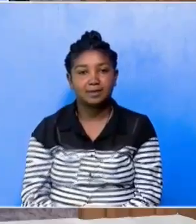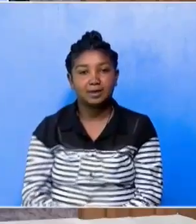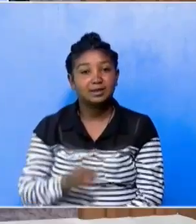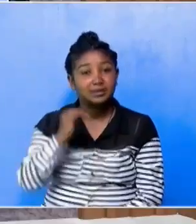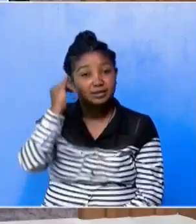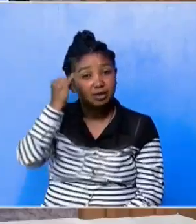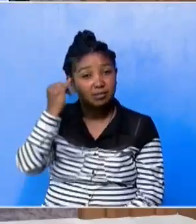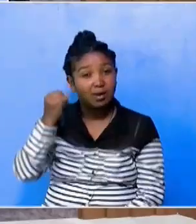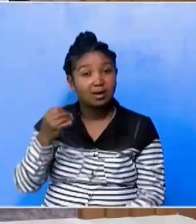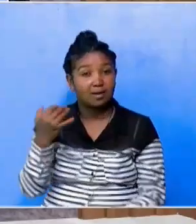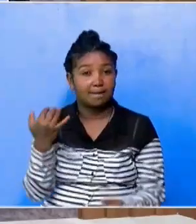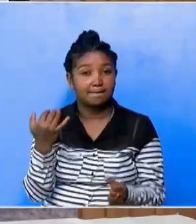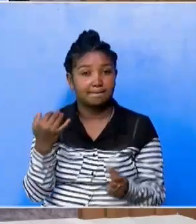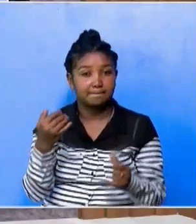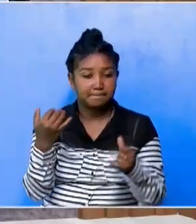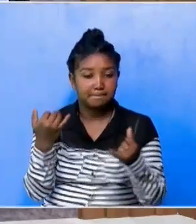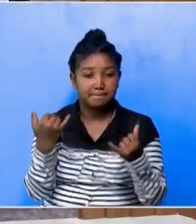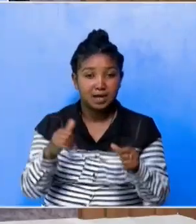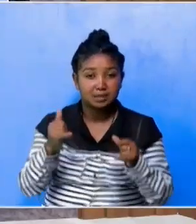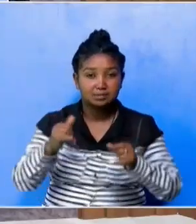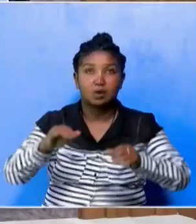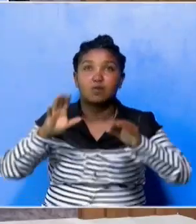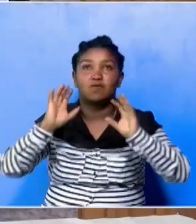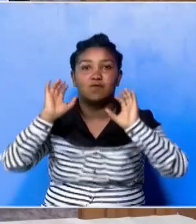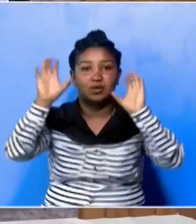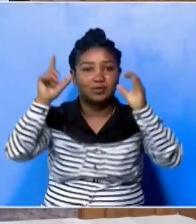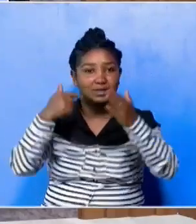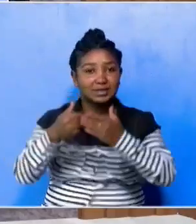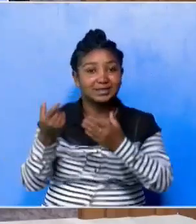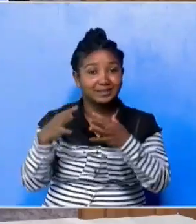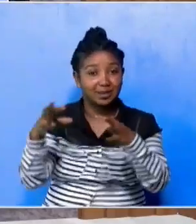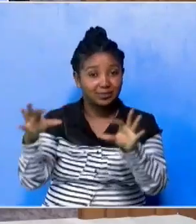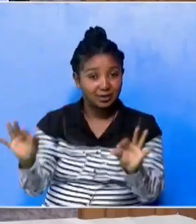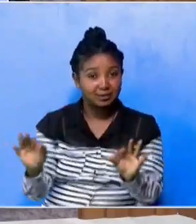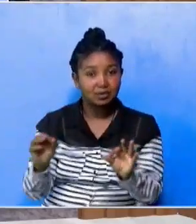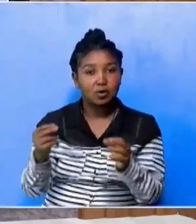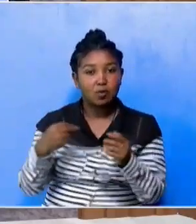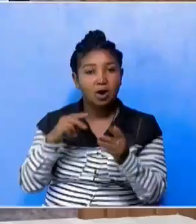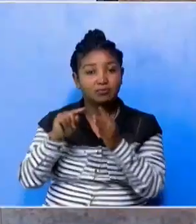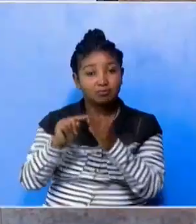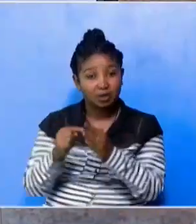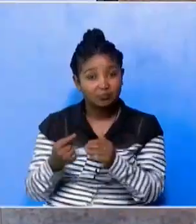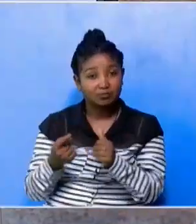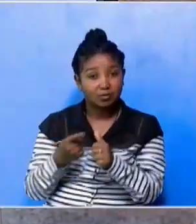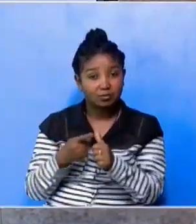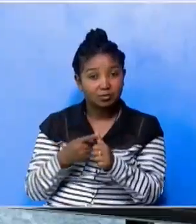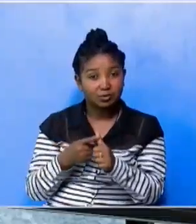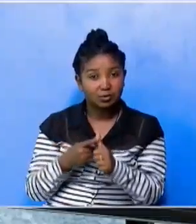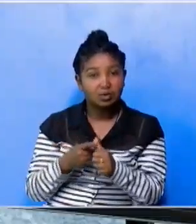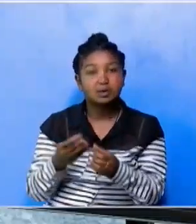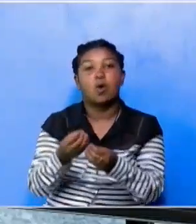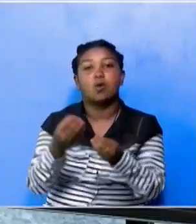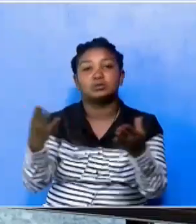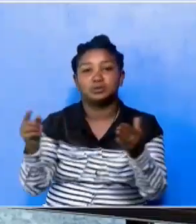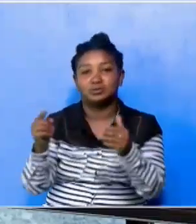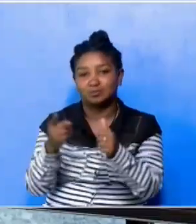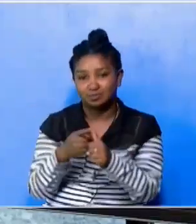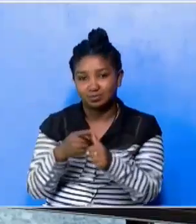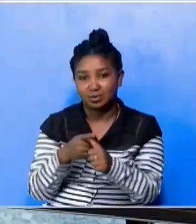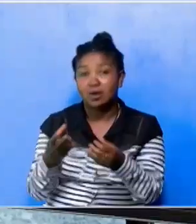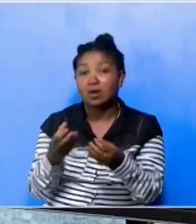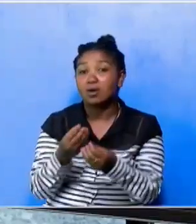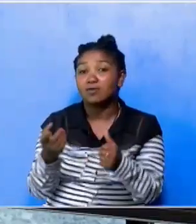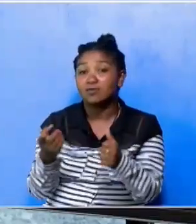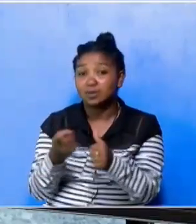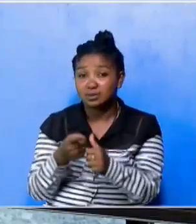Jamal plays volleyball. In this sentence, we have to start from the object.